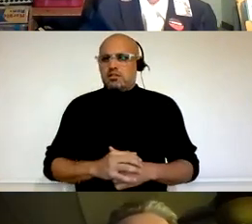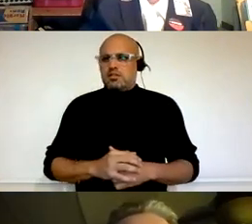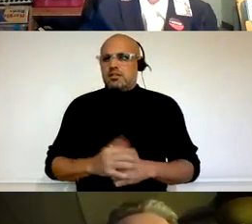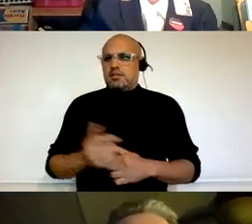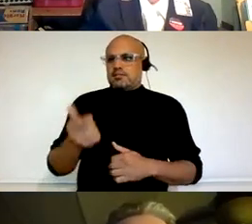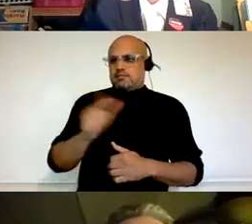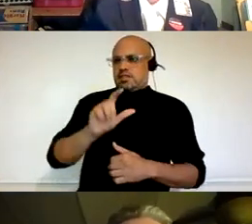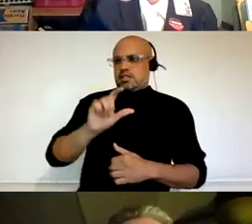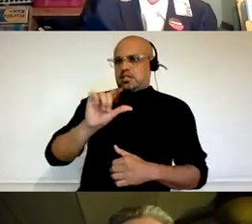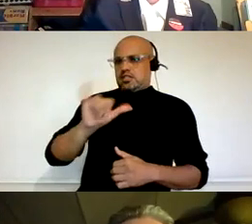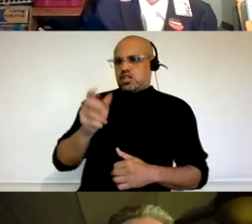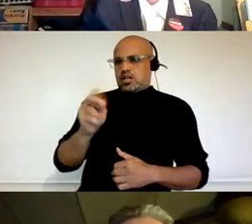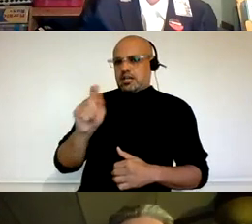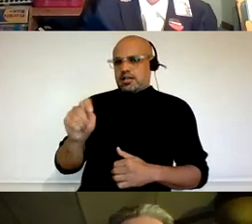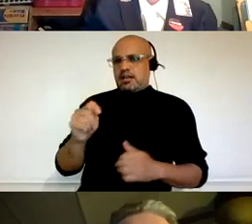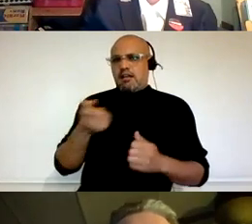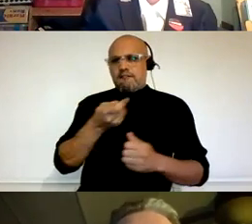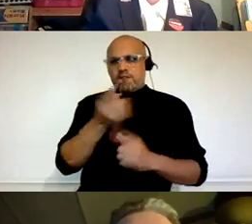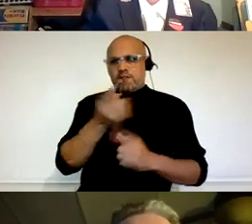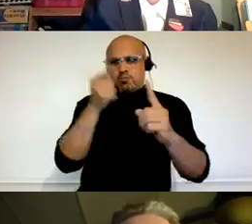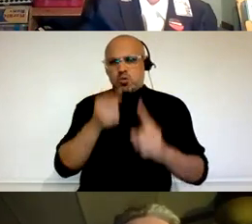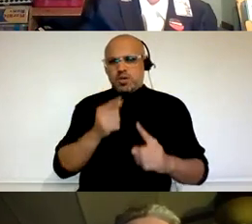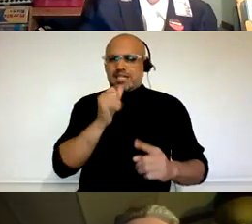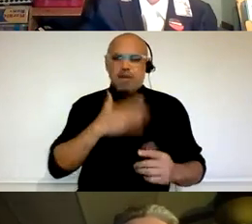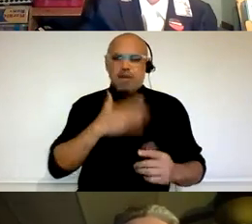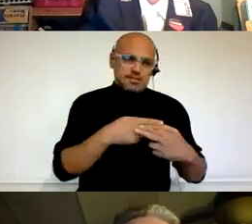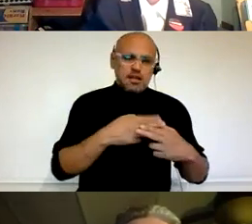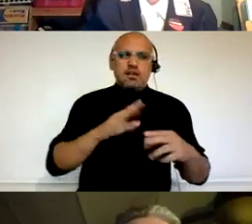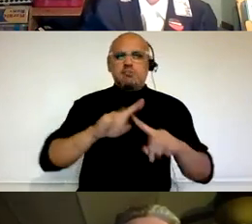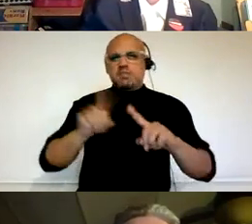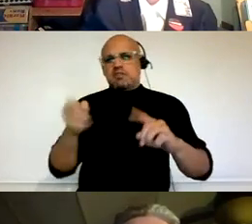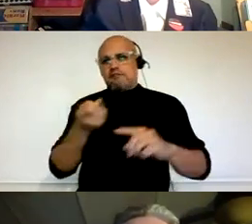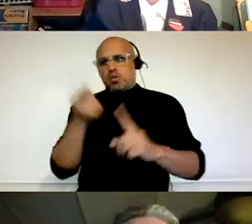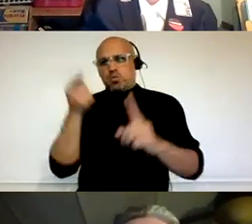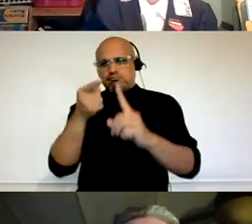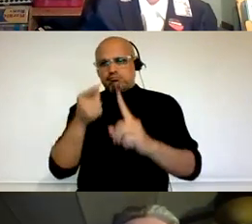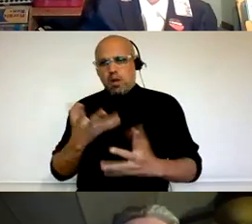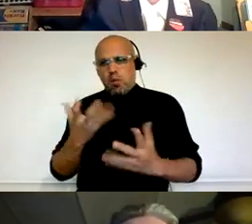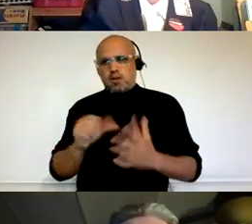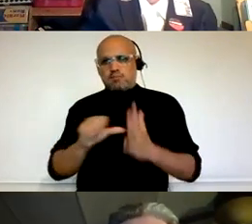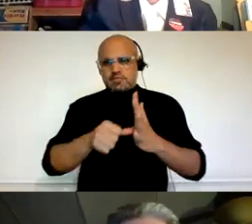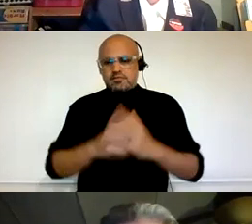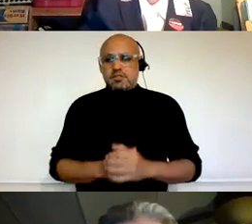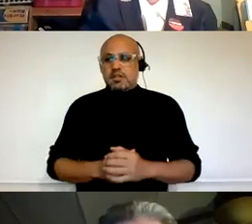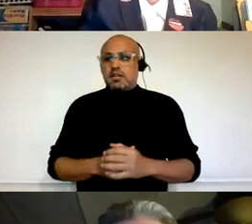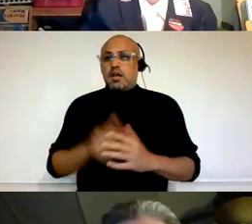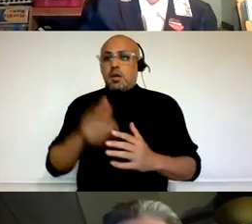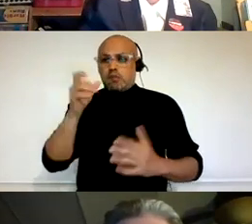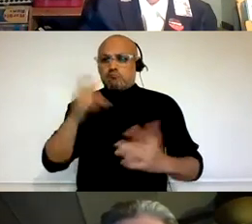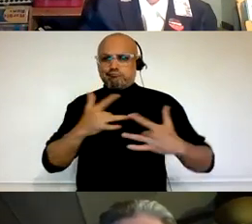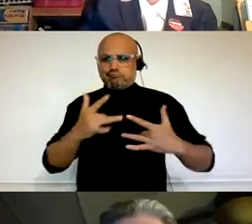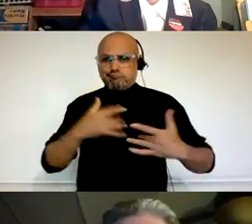points. That's not our slide, but I do have a couple of points that I'd like to point out. We heard a concern about